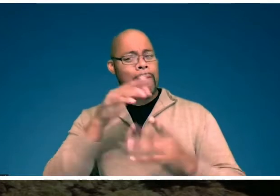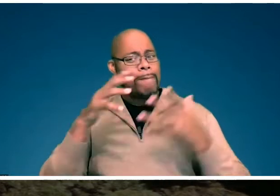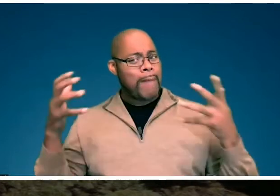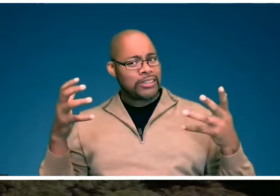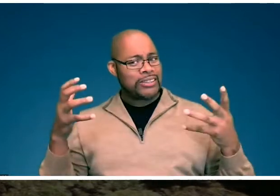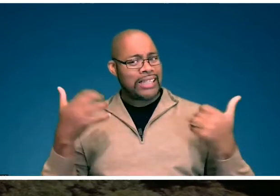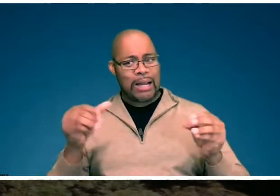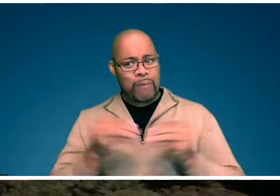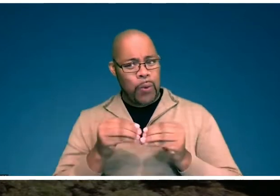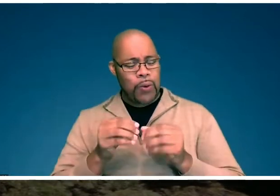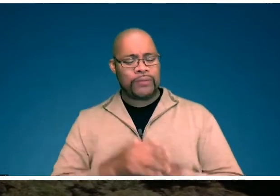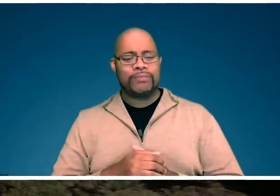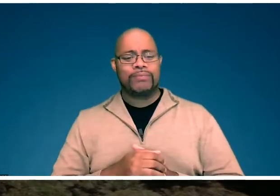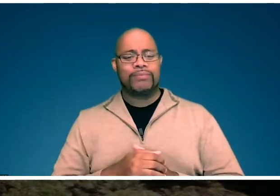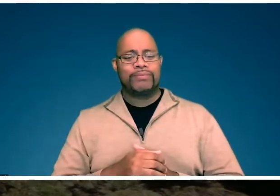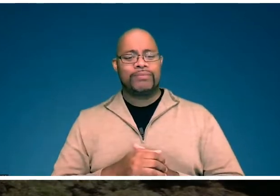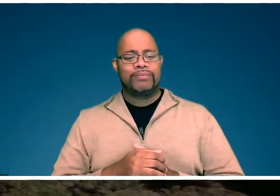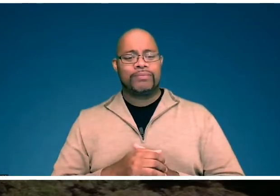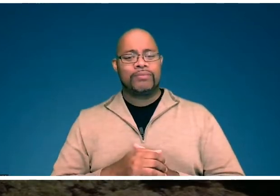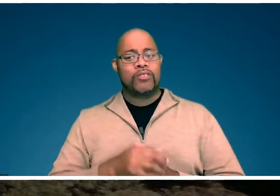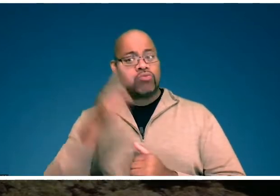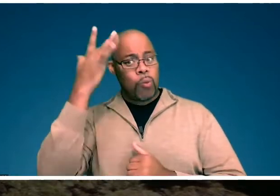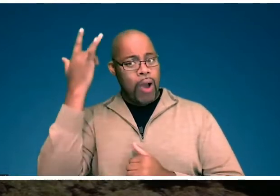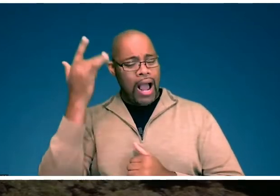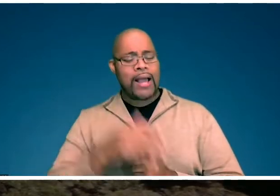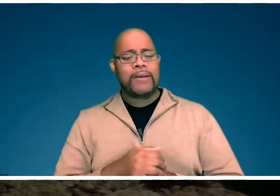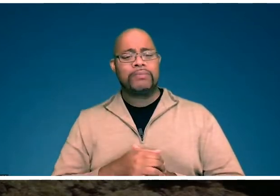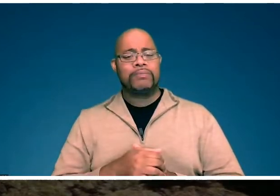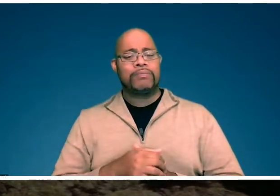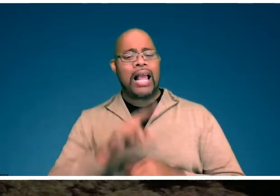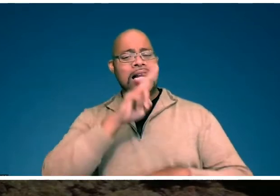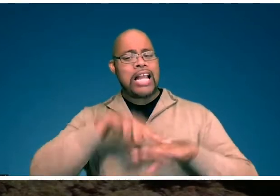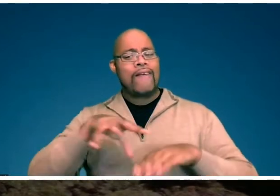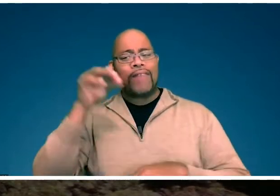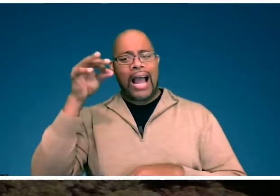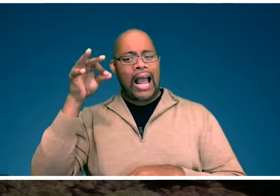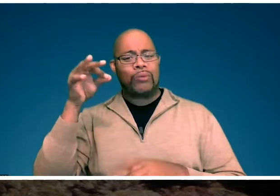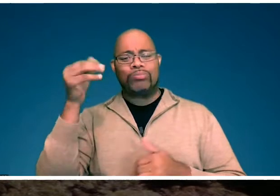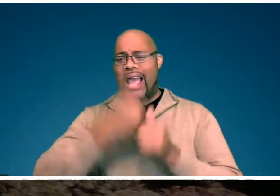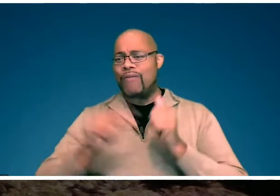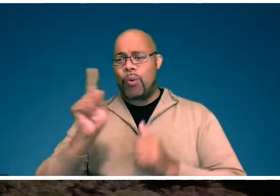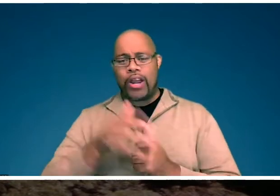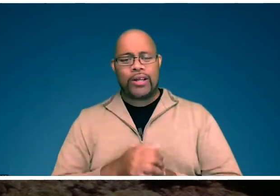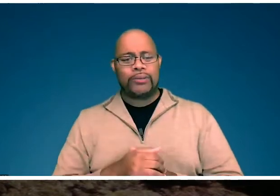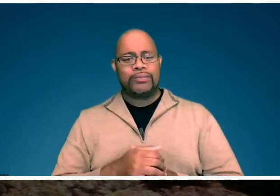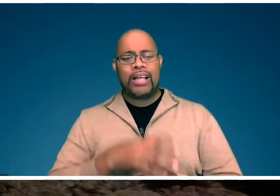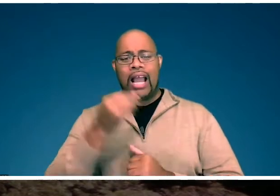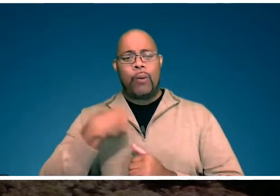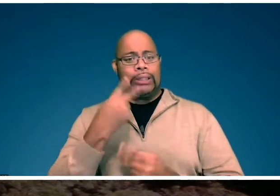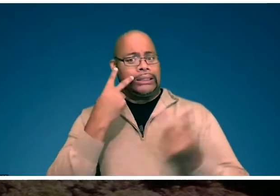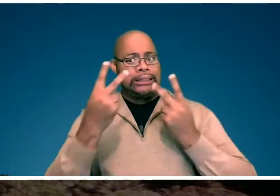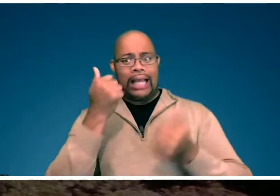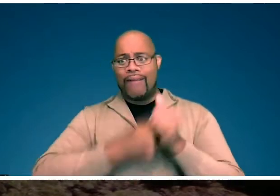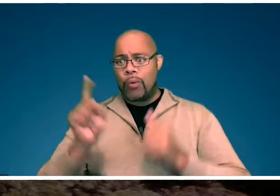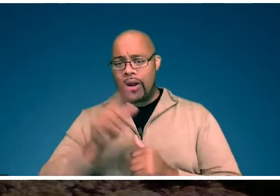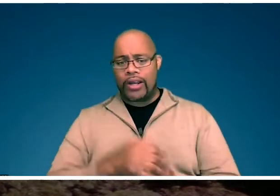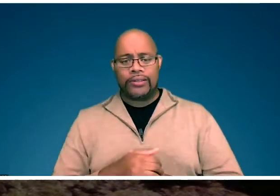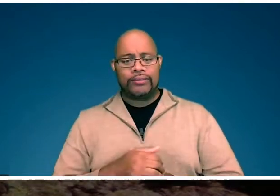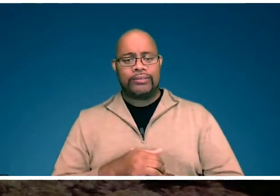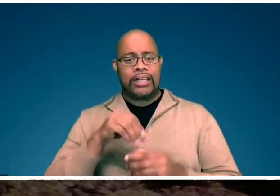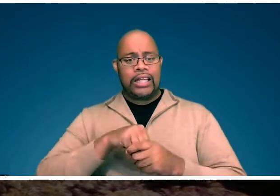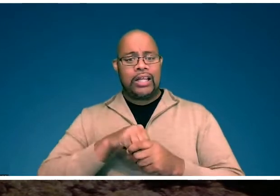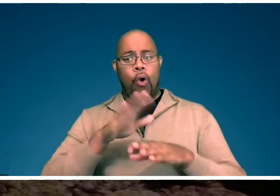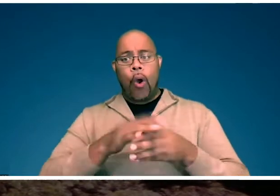talked about as much anymore. And that's probably because it's naturally found everywhere and we see it